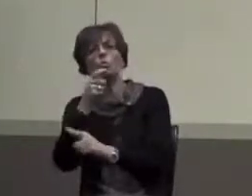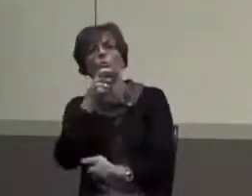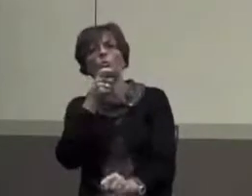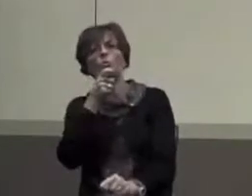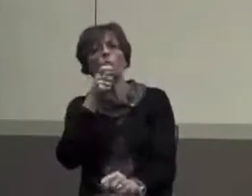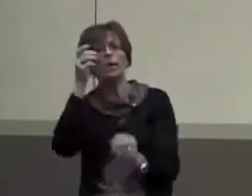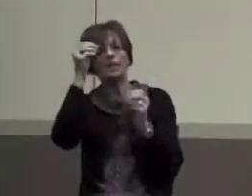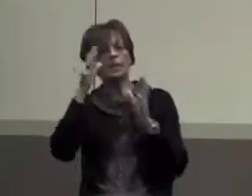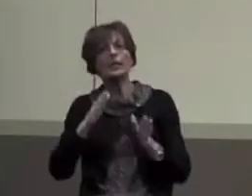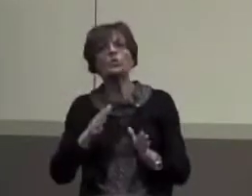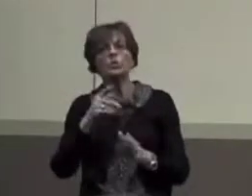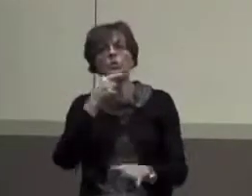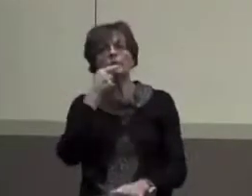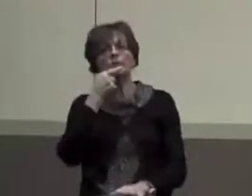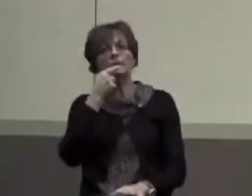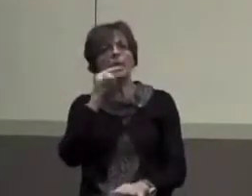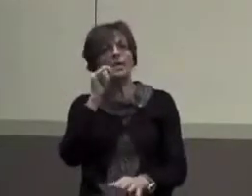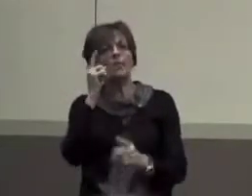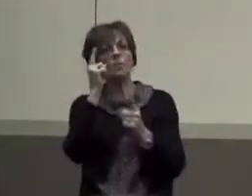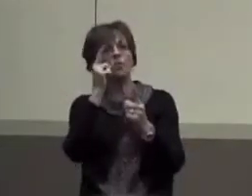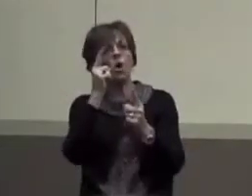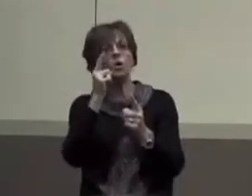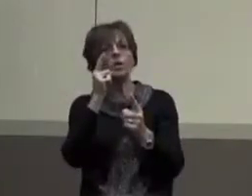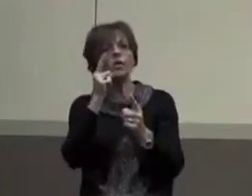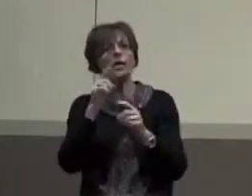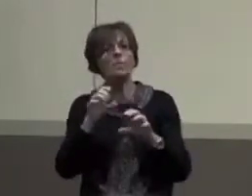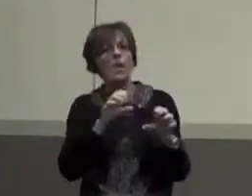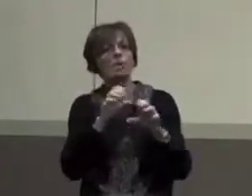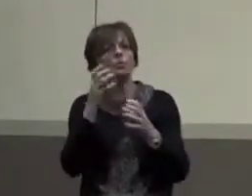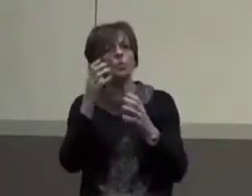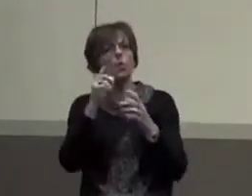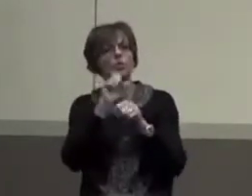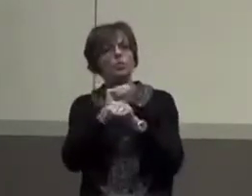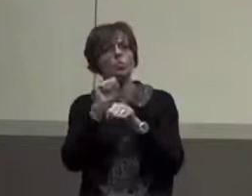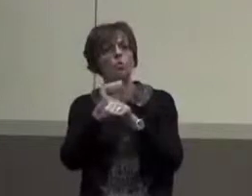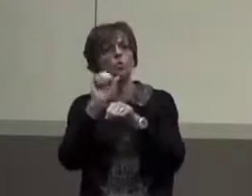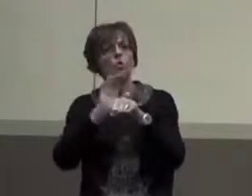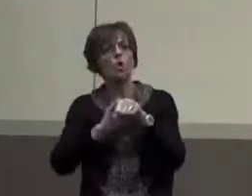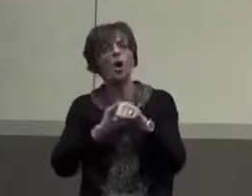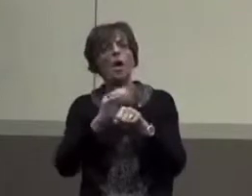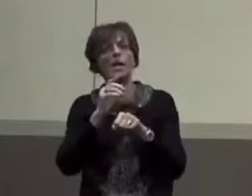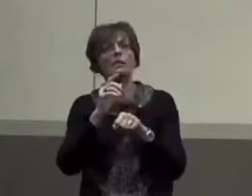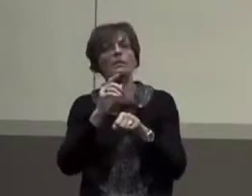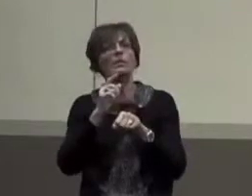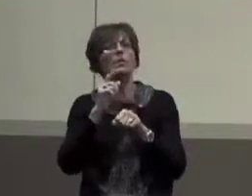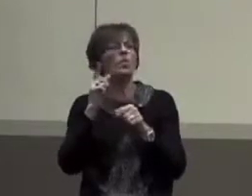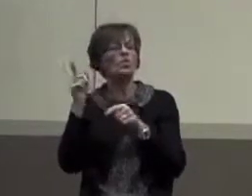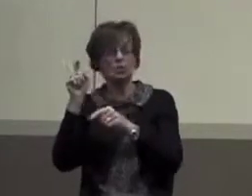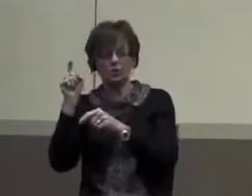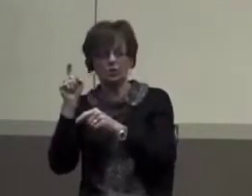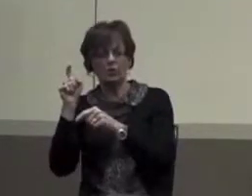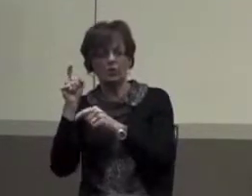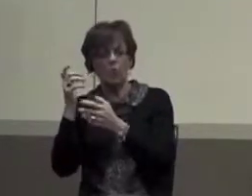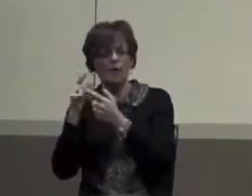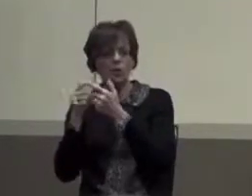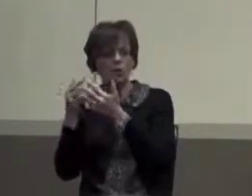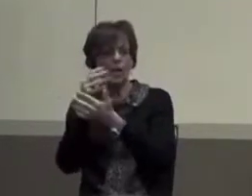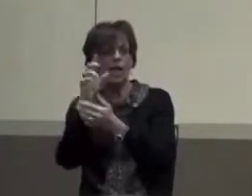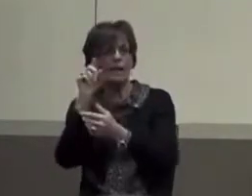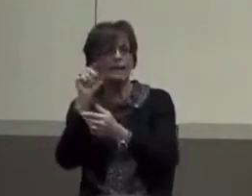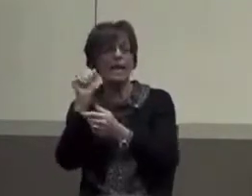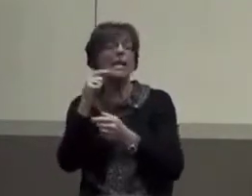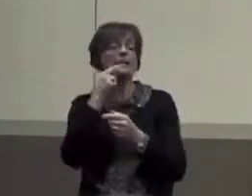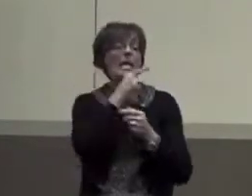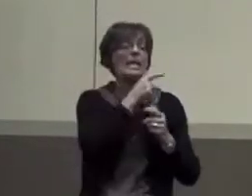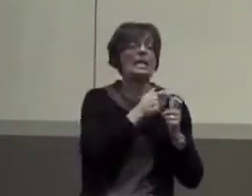teacher said that the target behaviors that she wants to work on are what I need to collect data. She agrees with. So she says he's running and